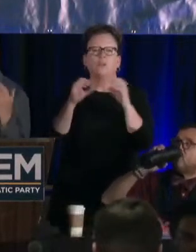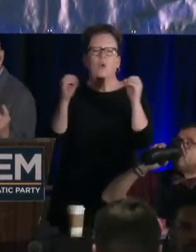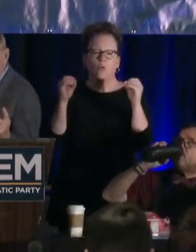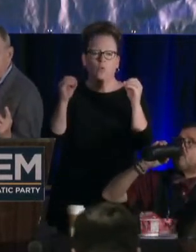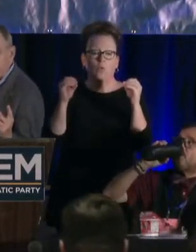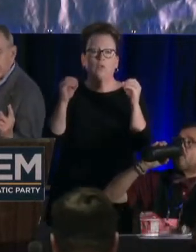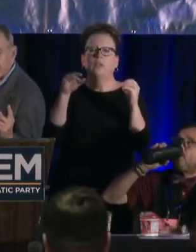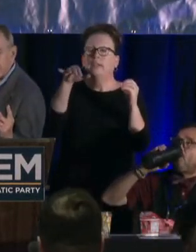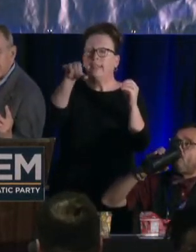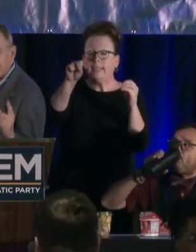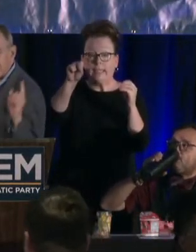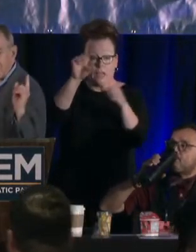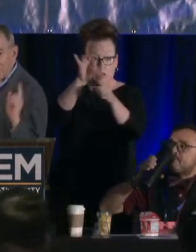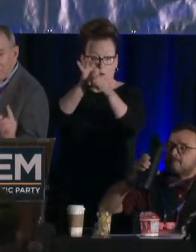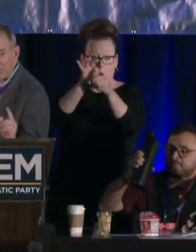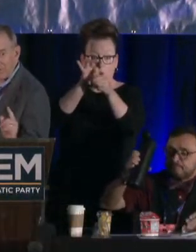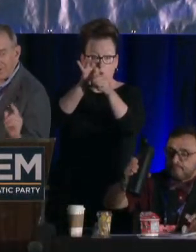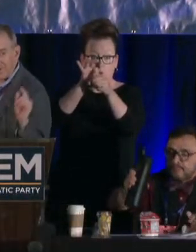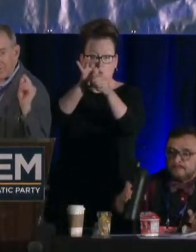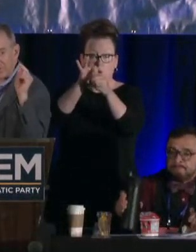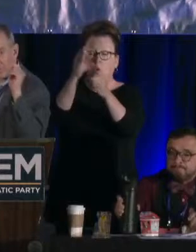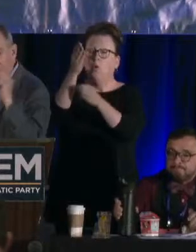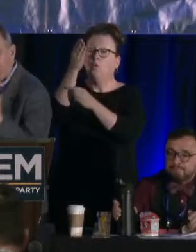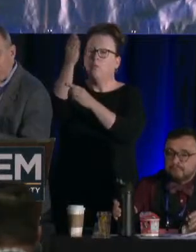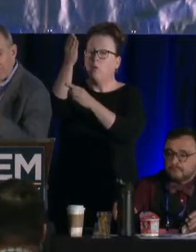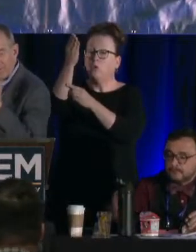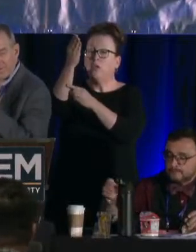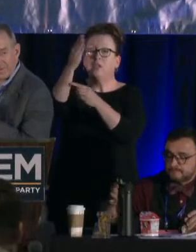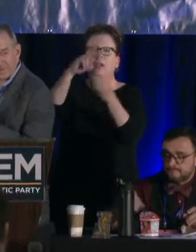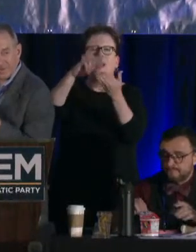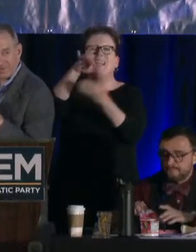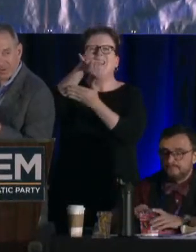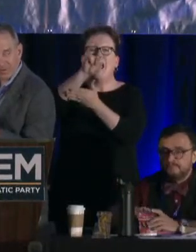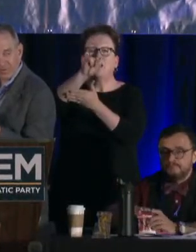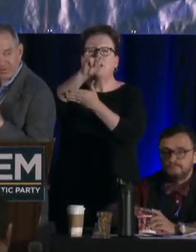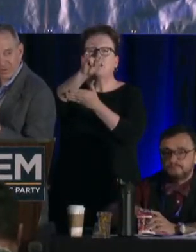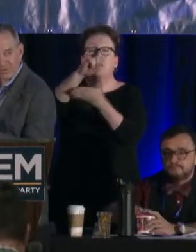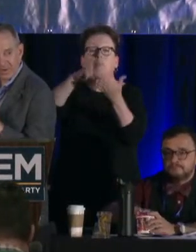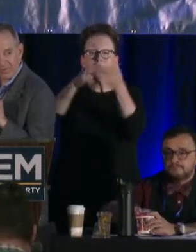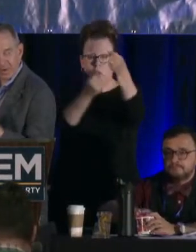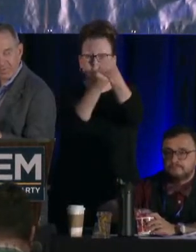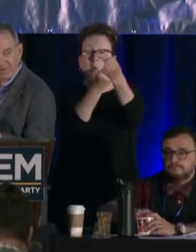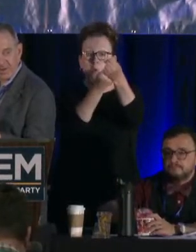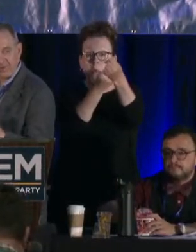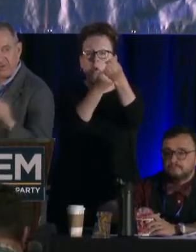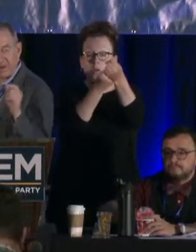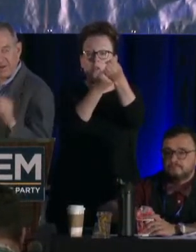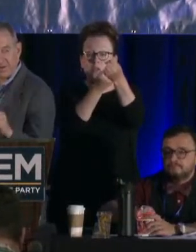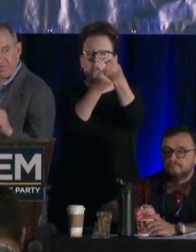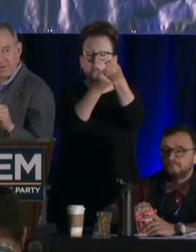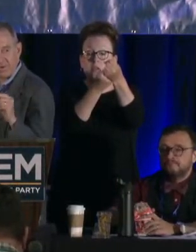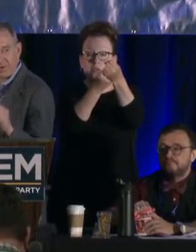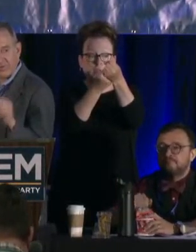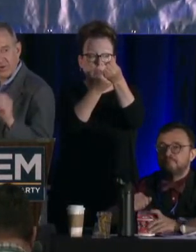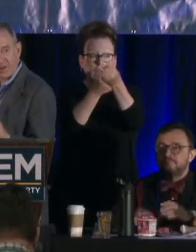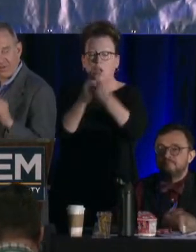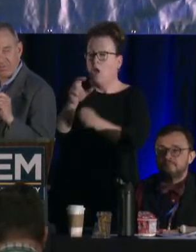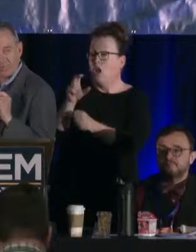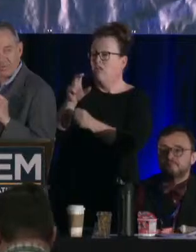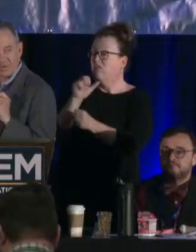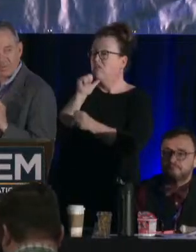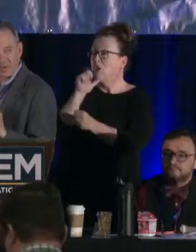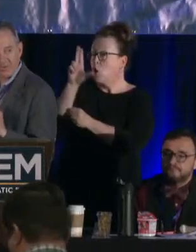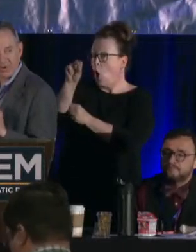So a yes vote on the motion is to support the Resolutions Committee's recommendation. A no vote is to